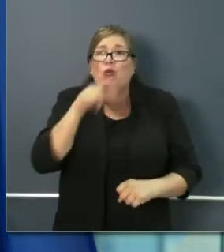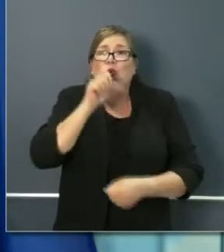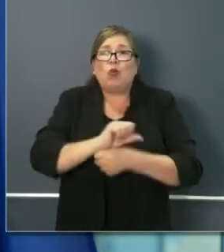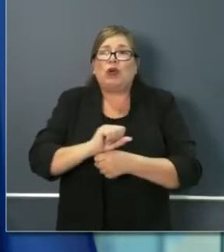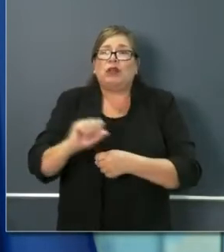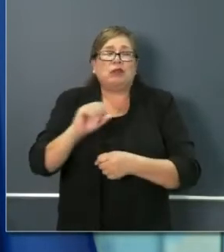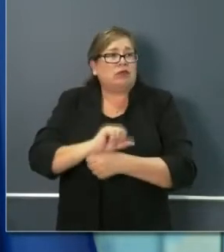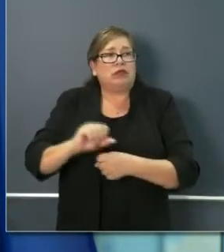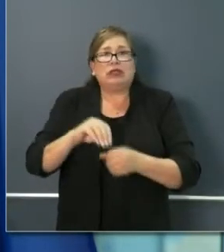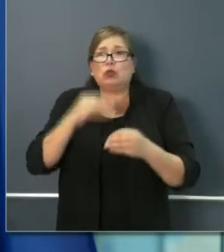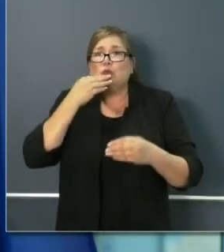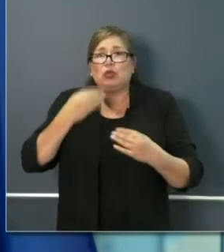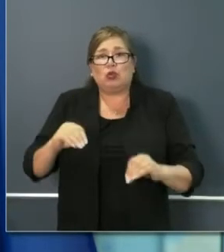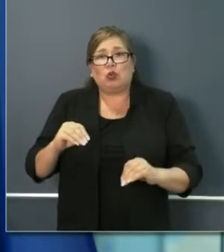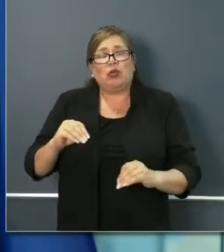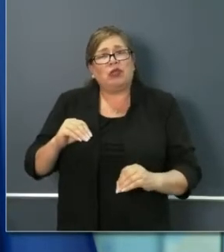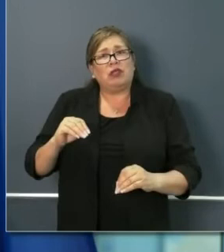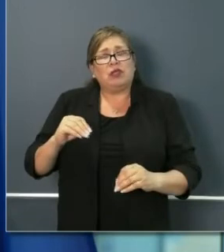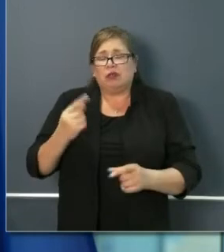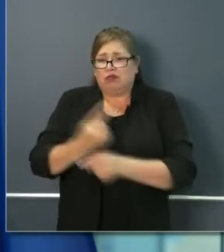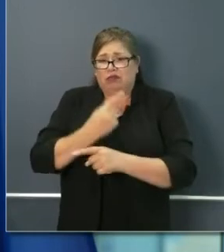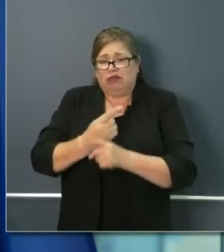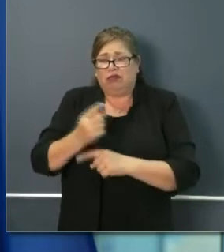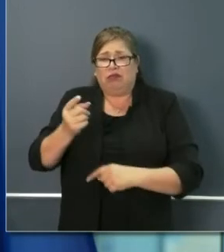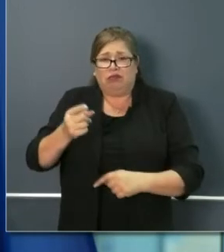recognize deserve our